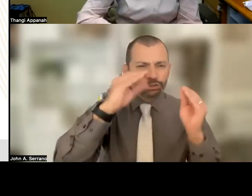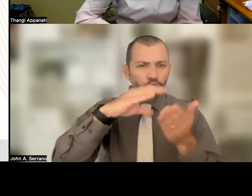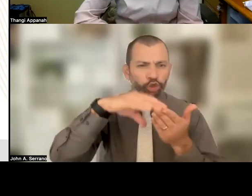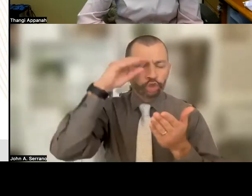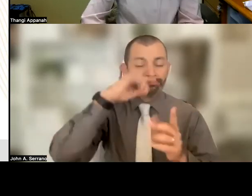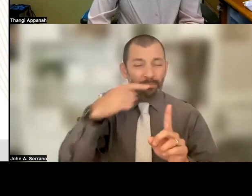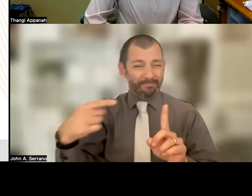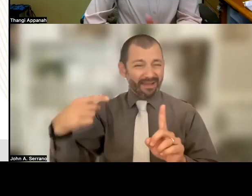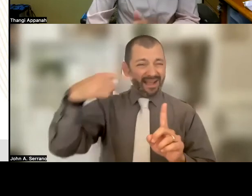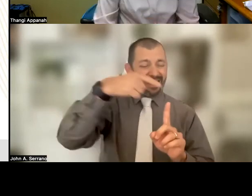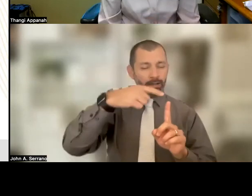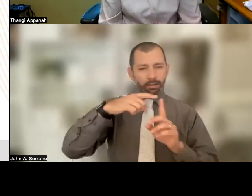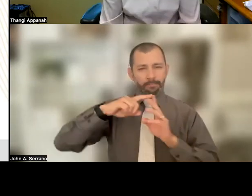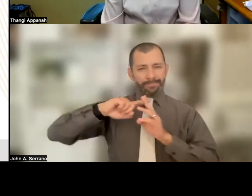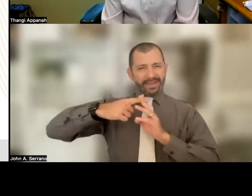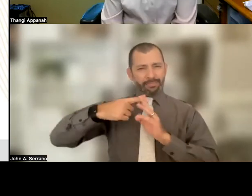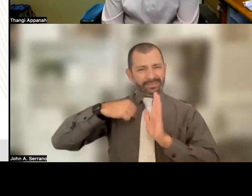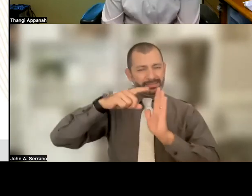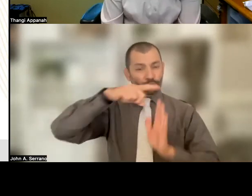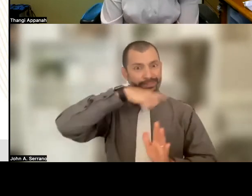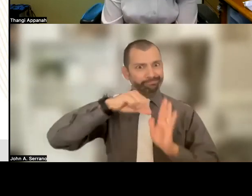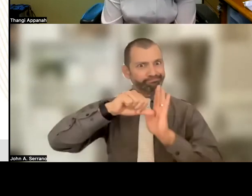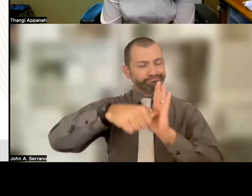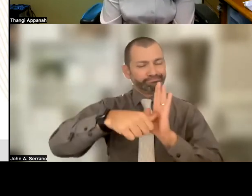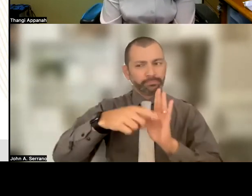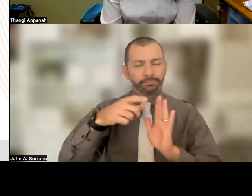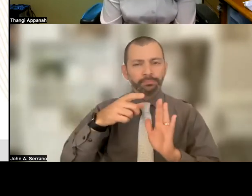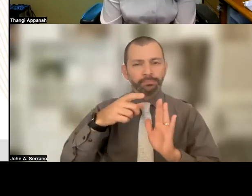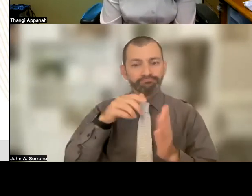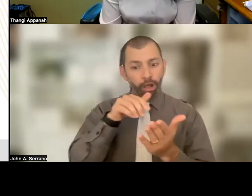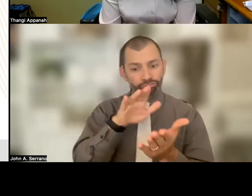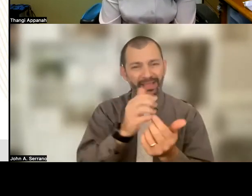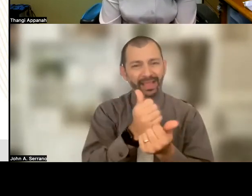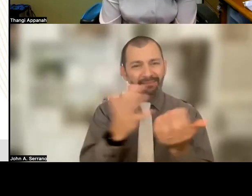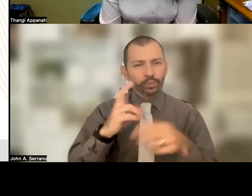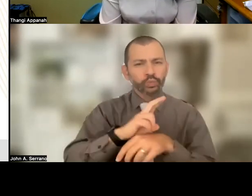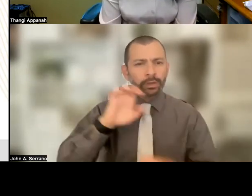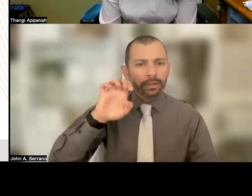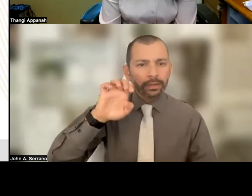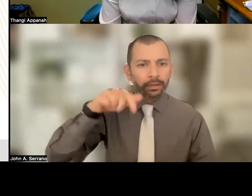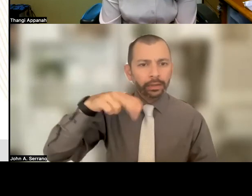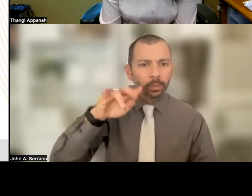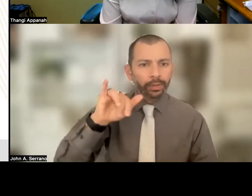The next item here is culturally responsive teaching and learning. So that goes back to what we were saying earlier.